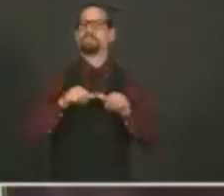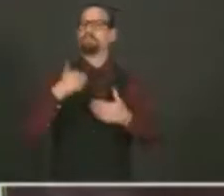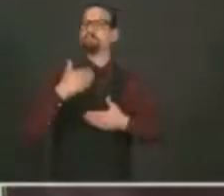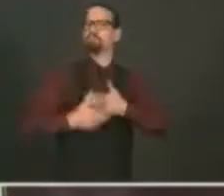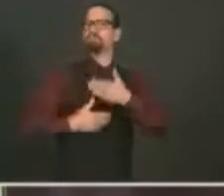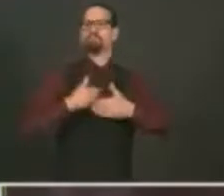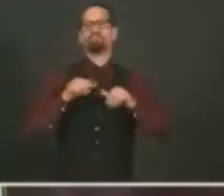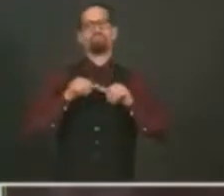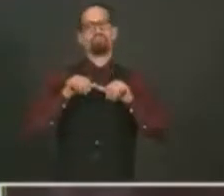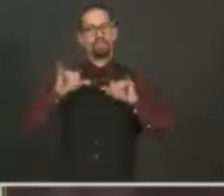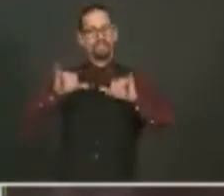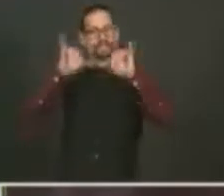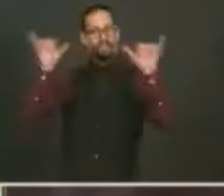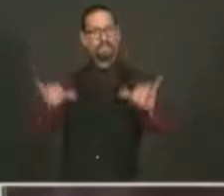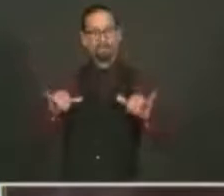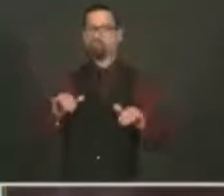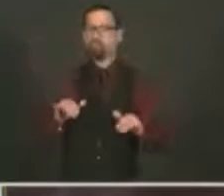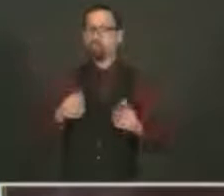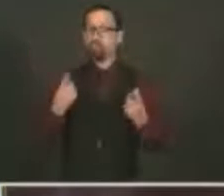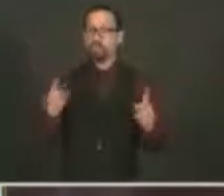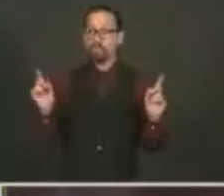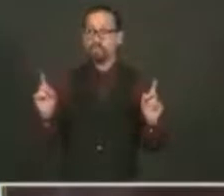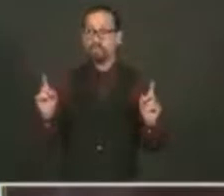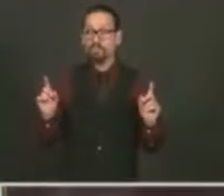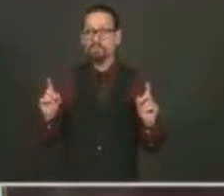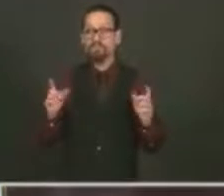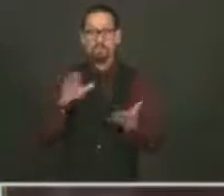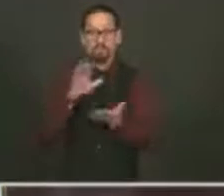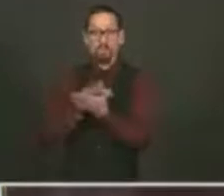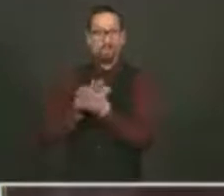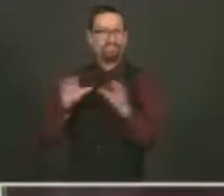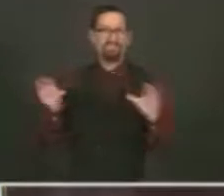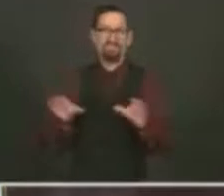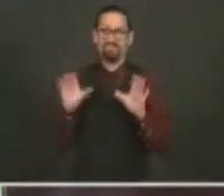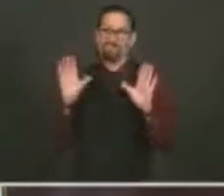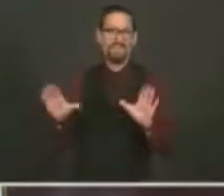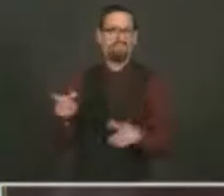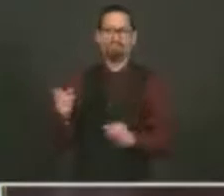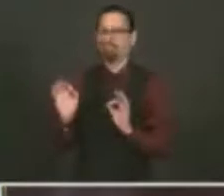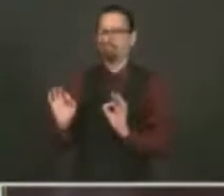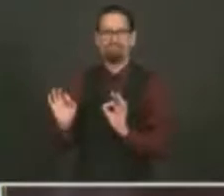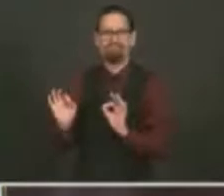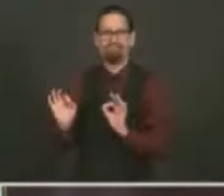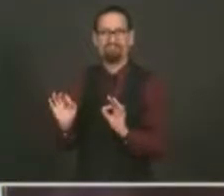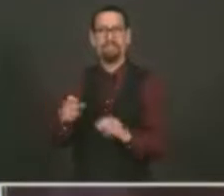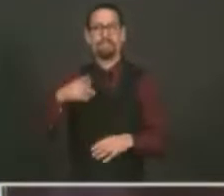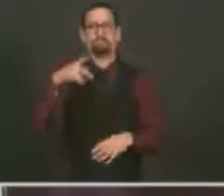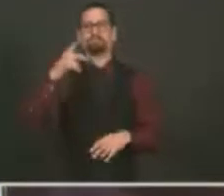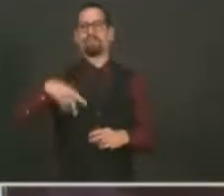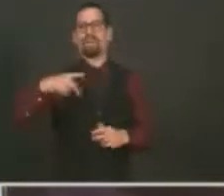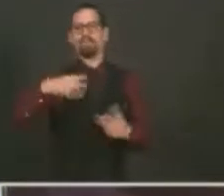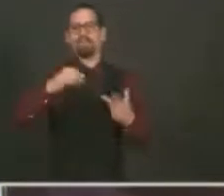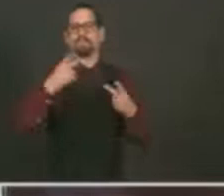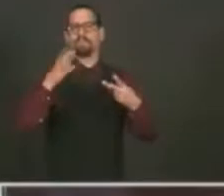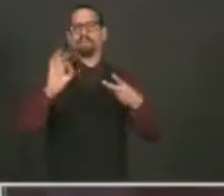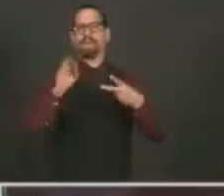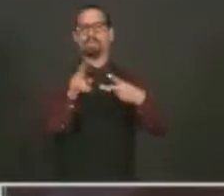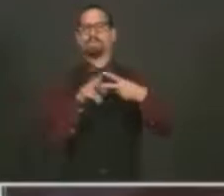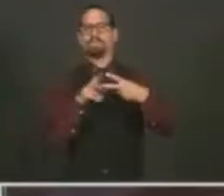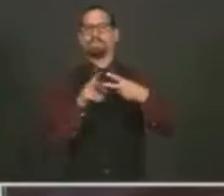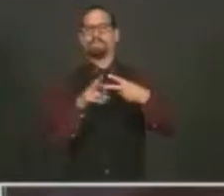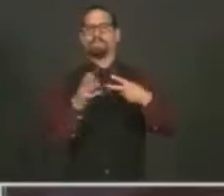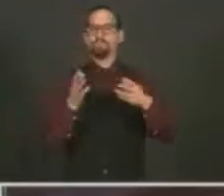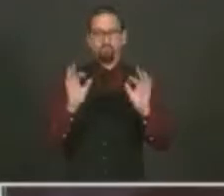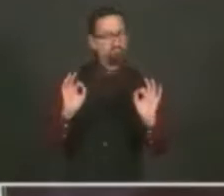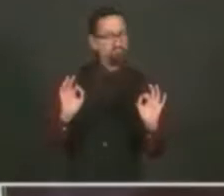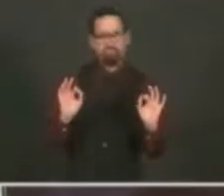are working. The schools are doing a good job. Providence and Central Falls, we were able to say there isn't a